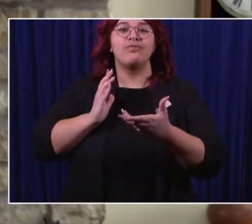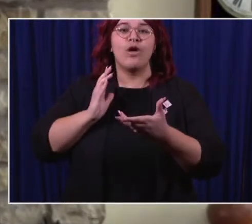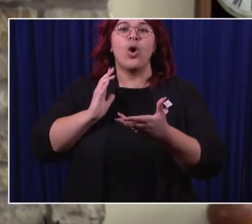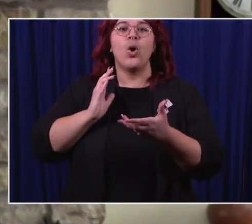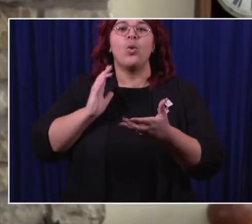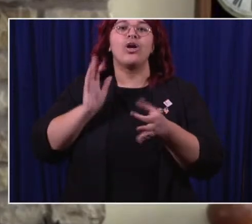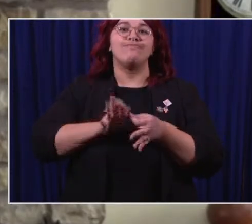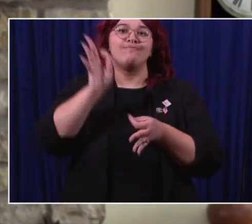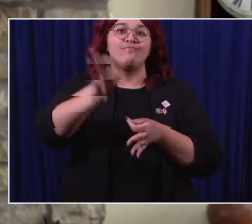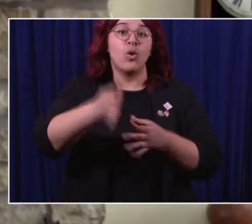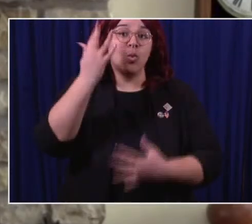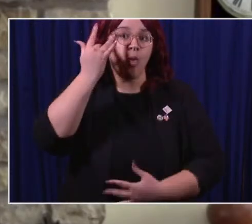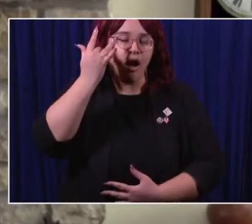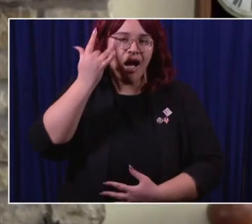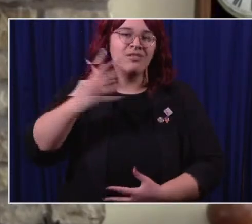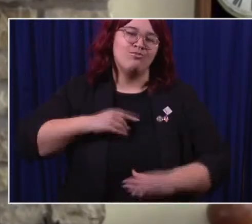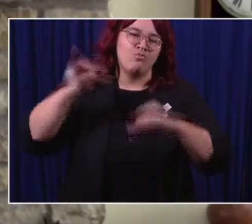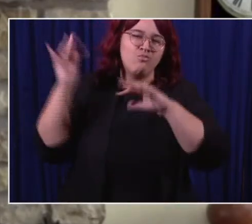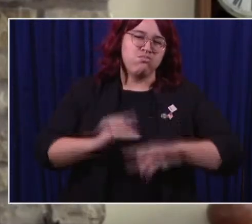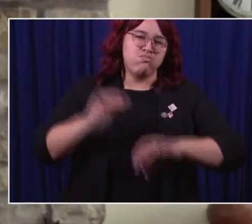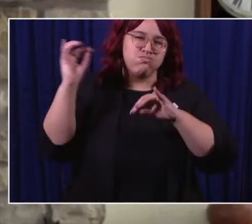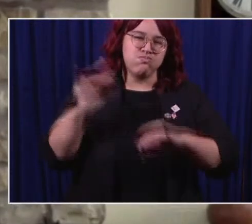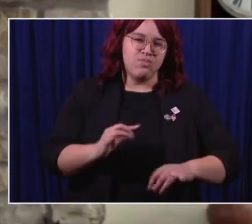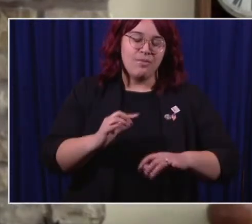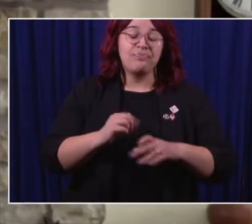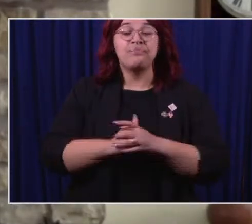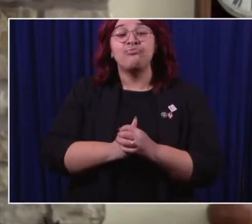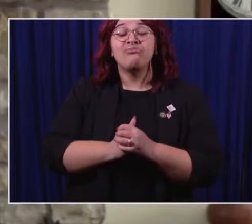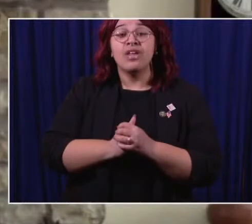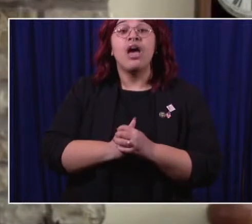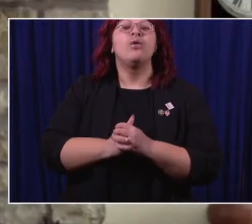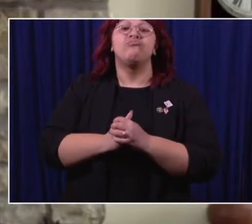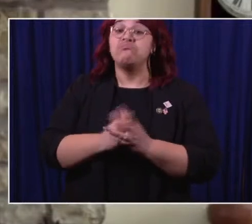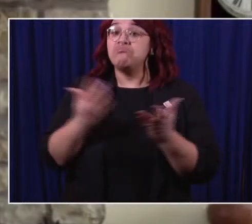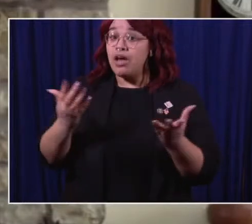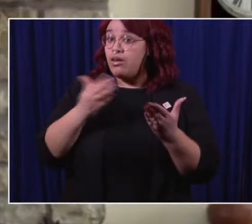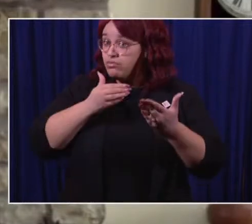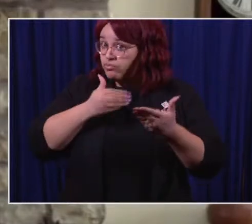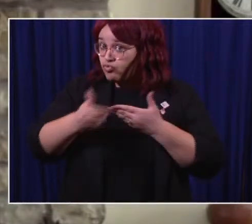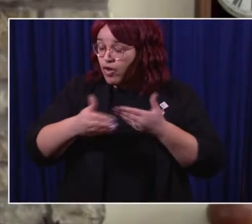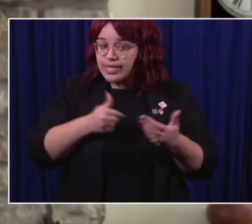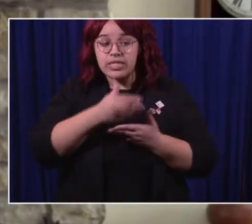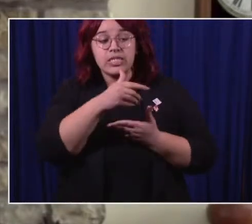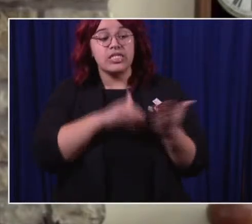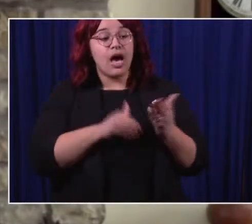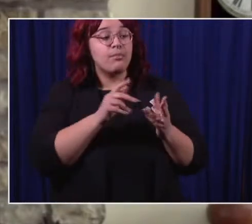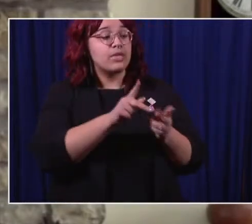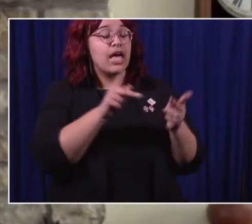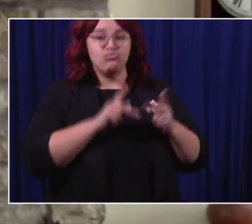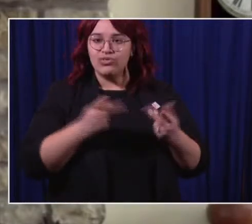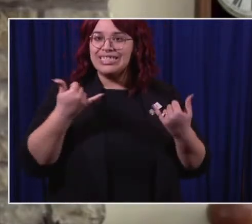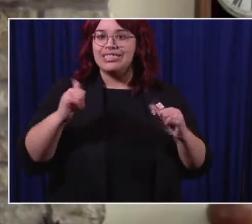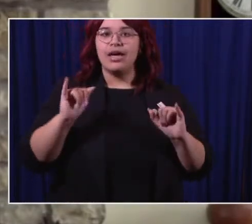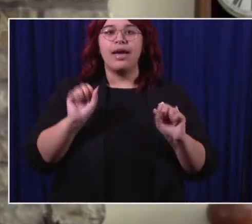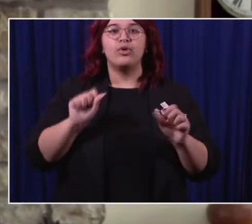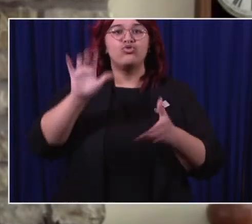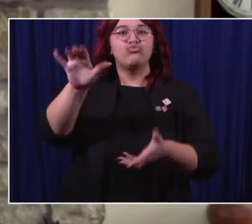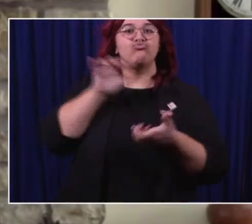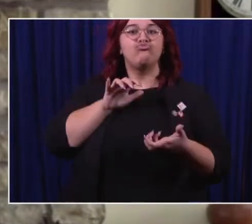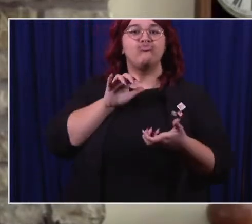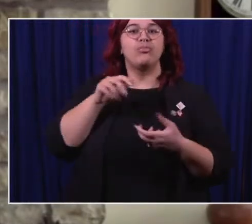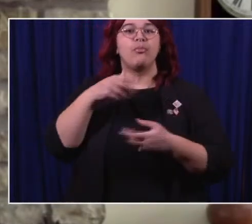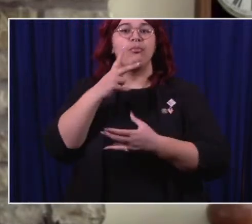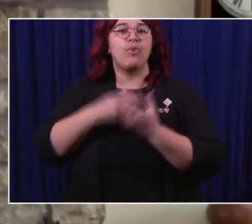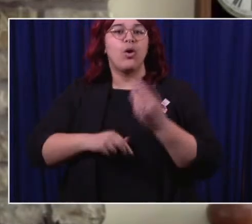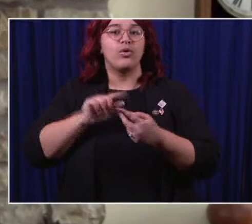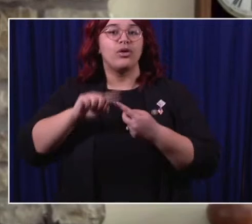despite the bad weather, a few hospitals did receive their Pfizer shipments. We were able to deliver Pfizer shipments that